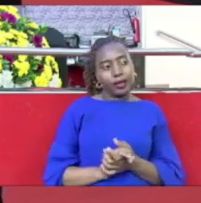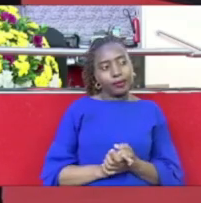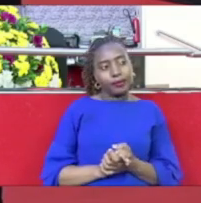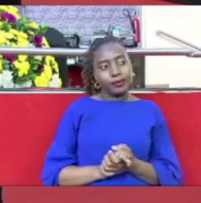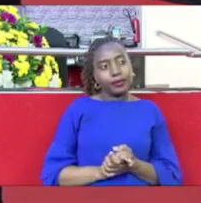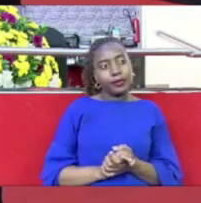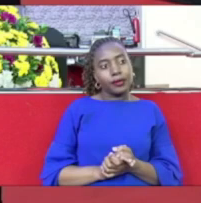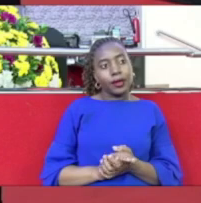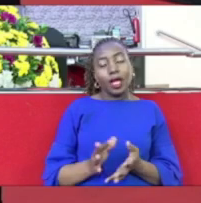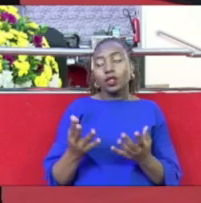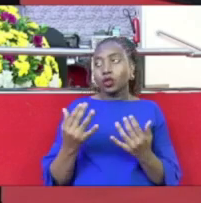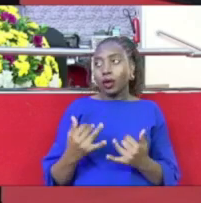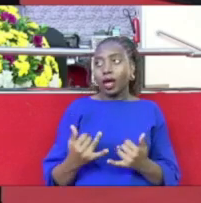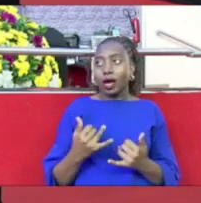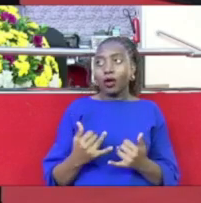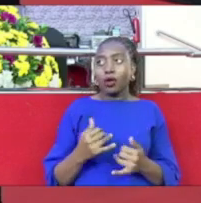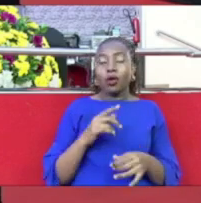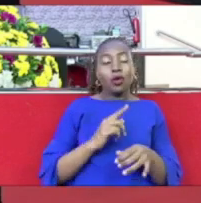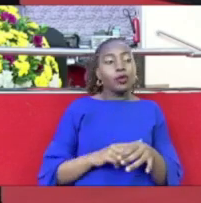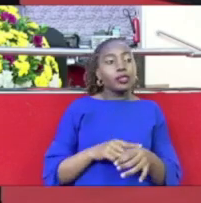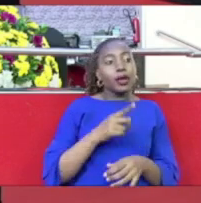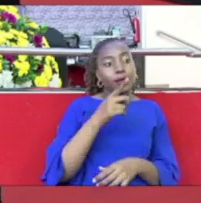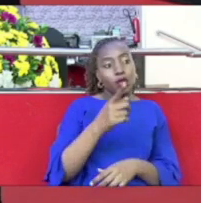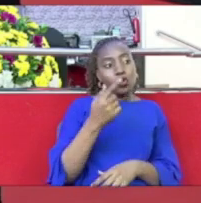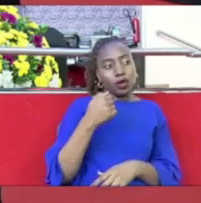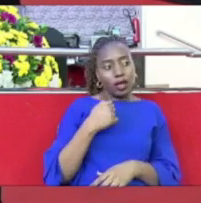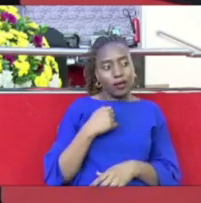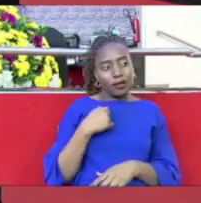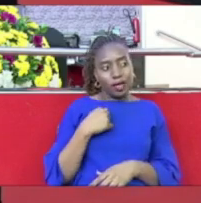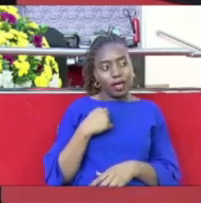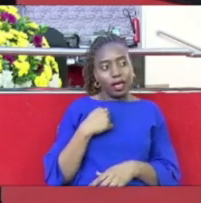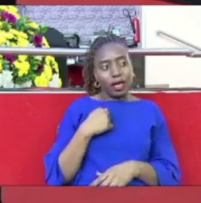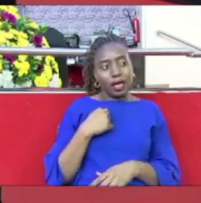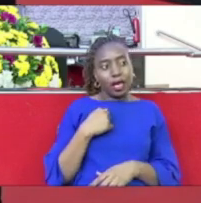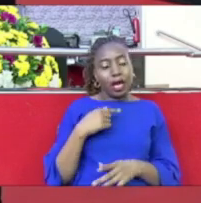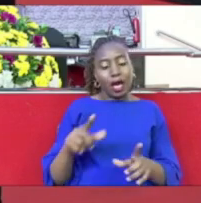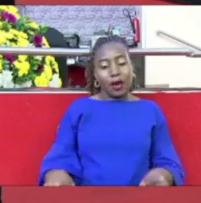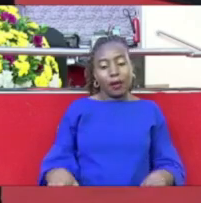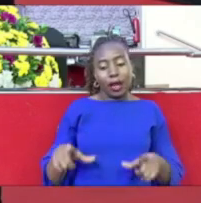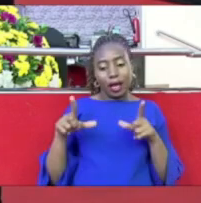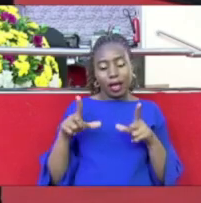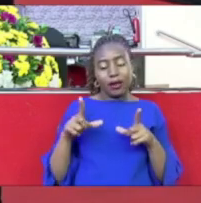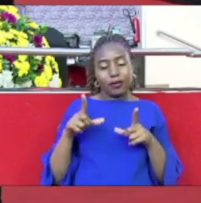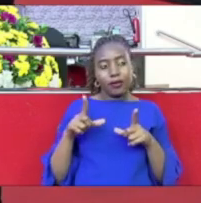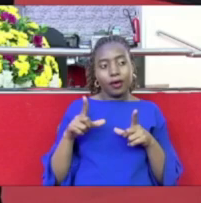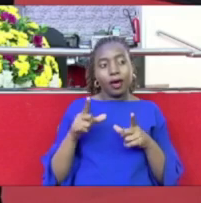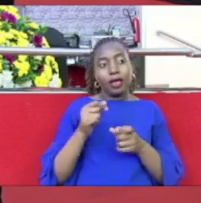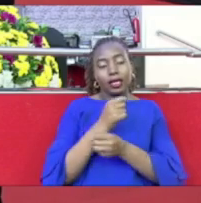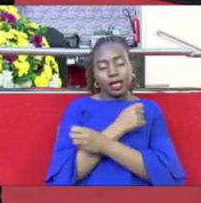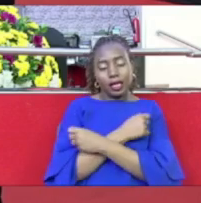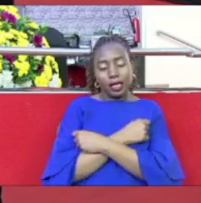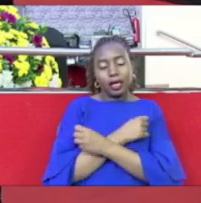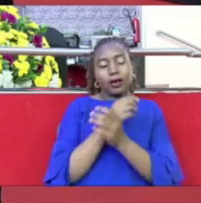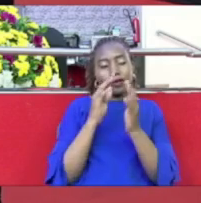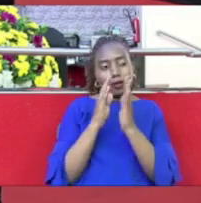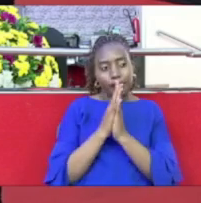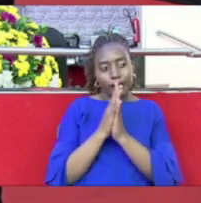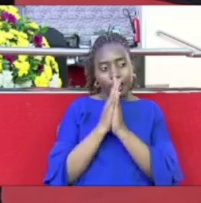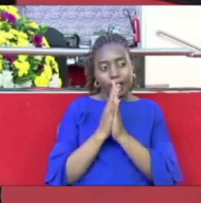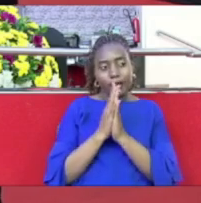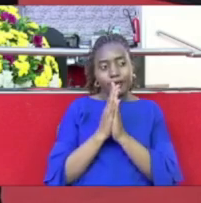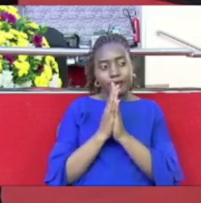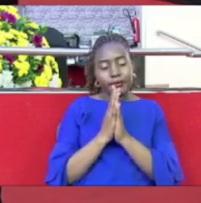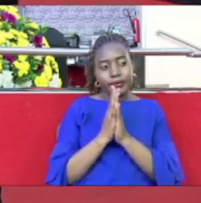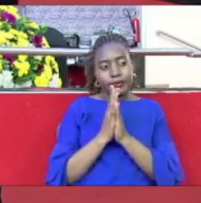once you and me, our life is embraced into a life of prayer, wakati tumeingia kwenye maisha ya